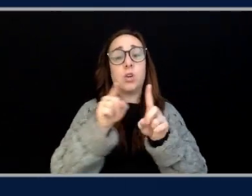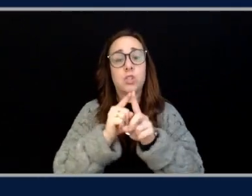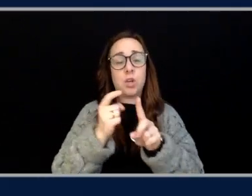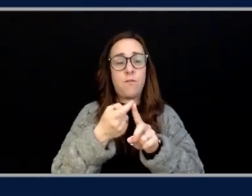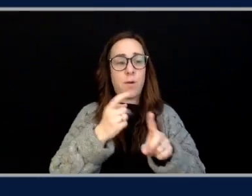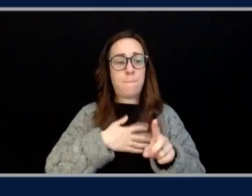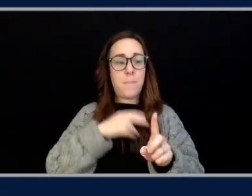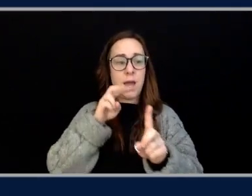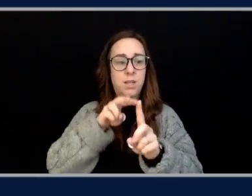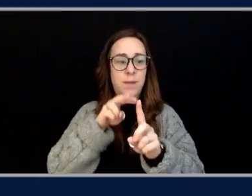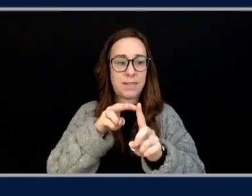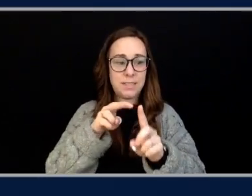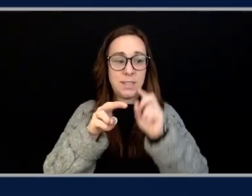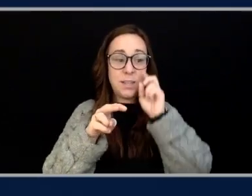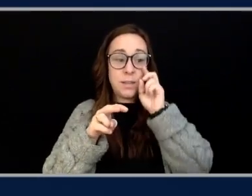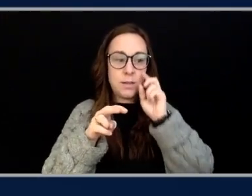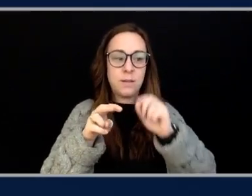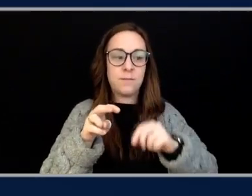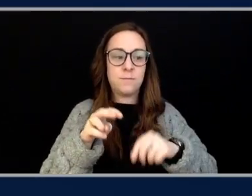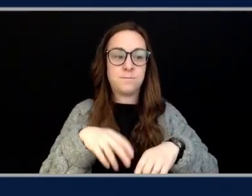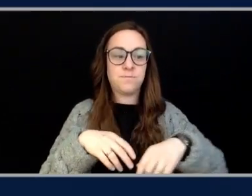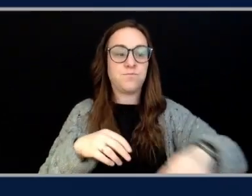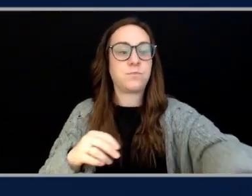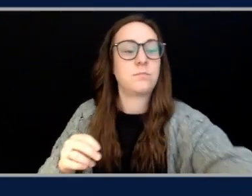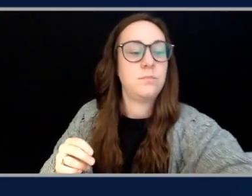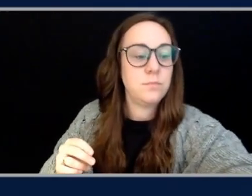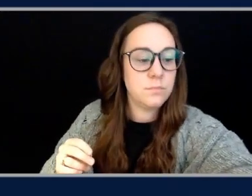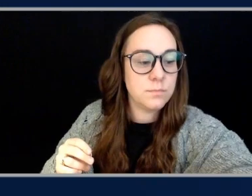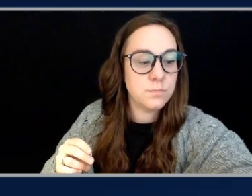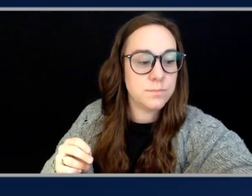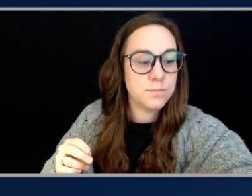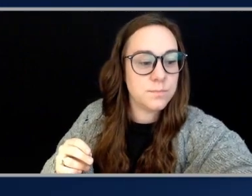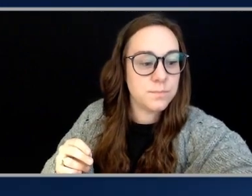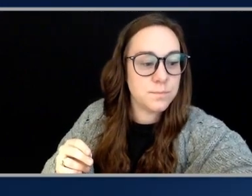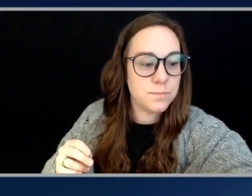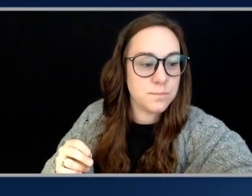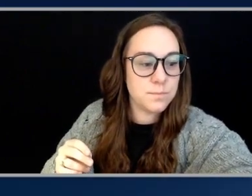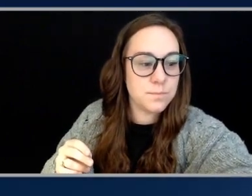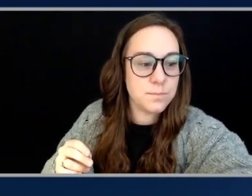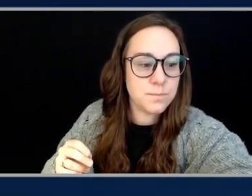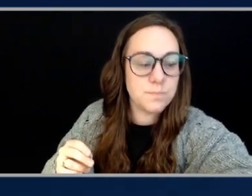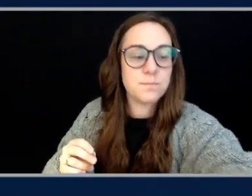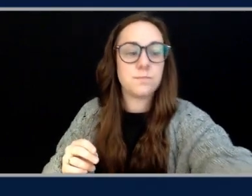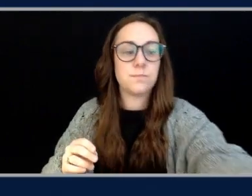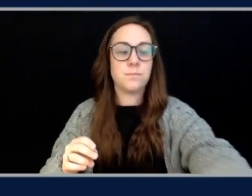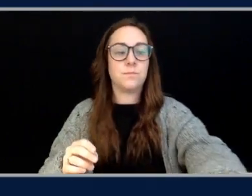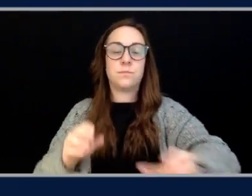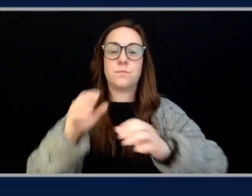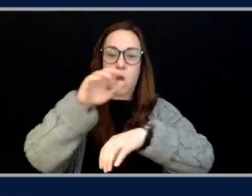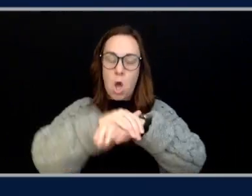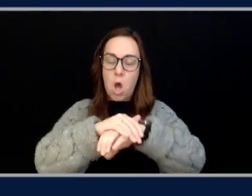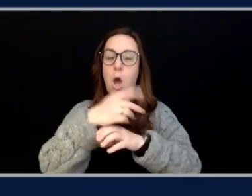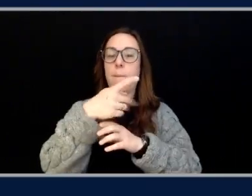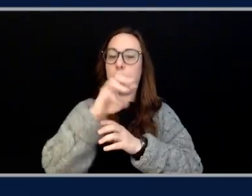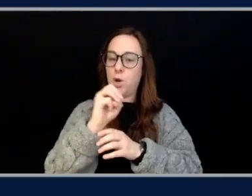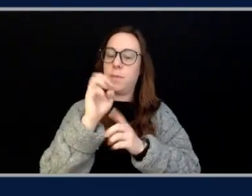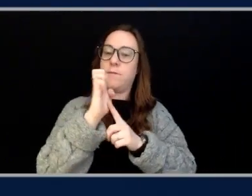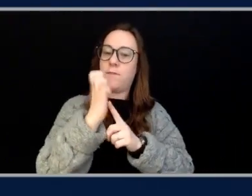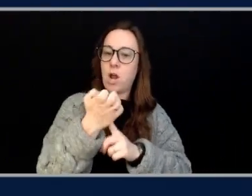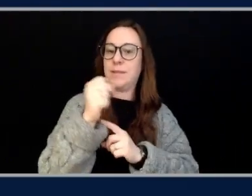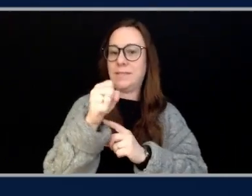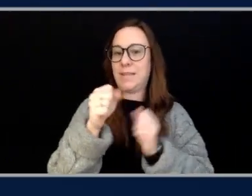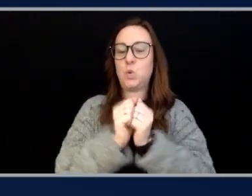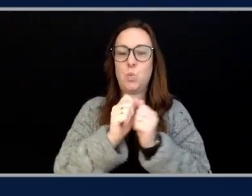was a security person before I became a cloud security person. Interesting. Okay. On-prem environments? Yeah, on-prem environments, the incident